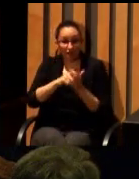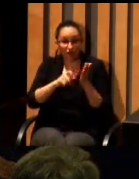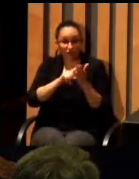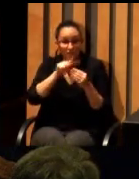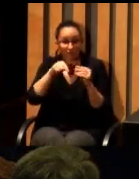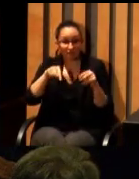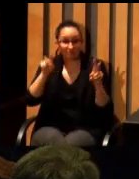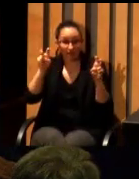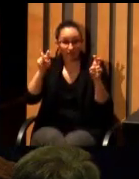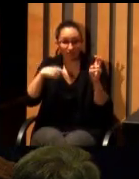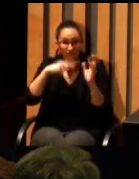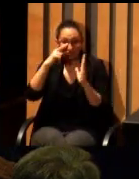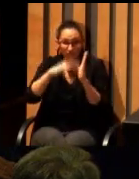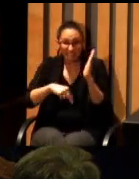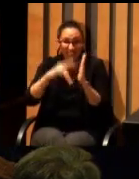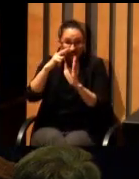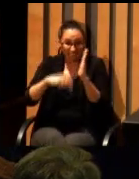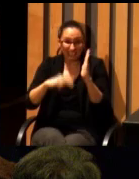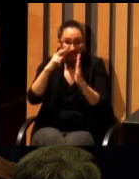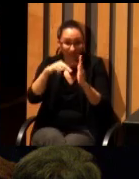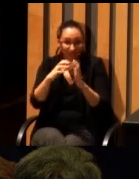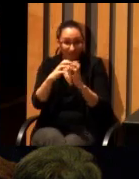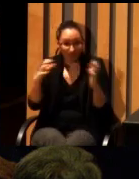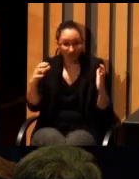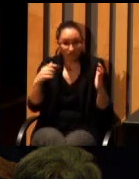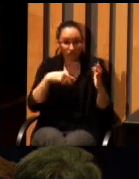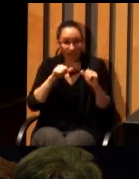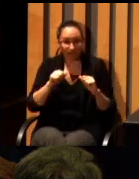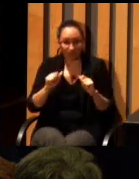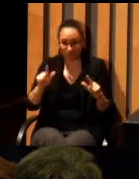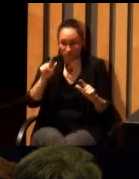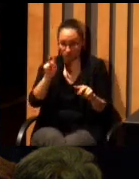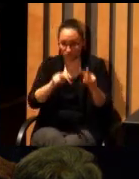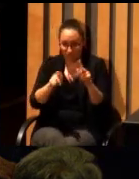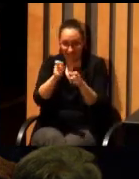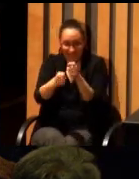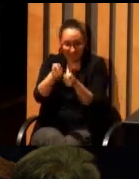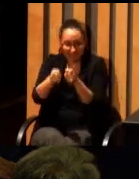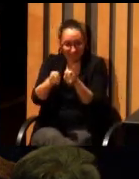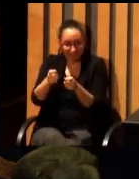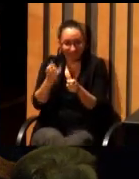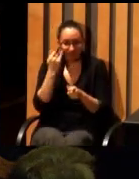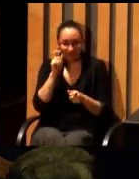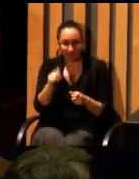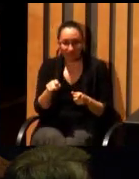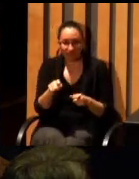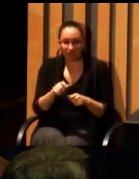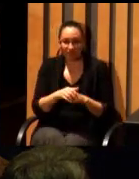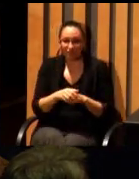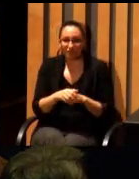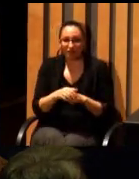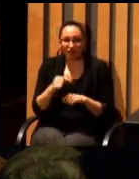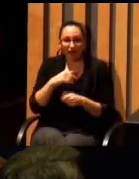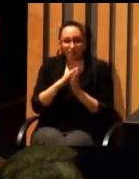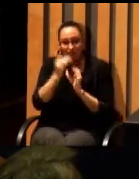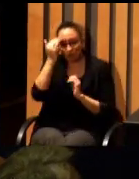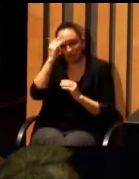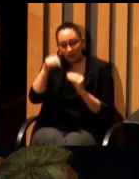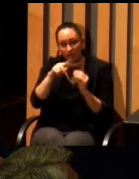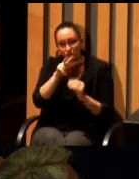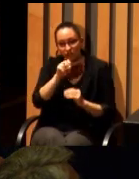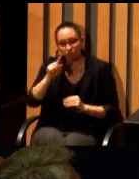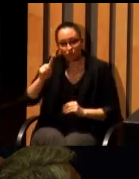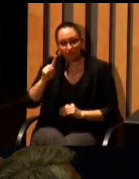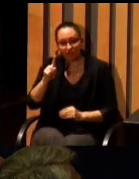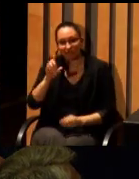this information. And what I can understand, I became aware of the 2001 Civil Rights Commission opinion